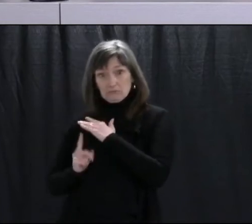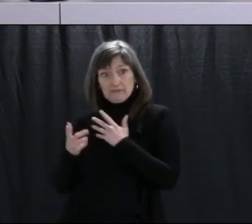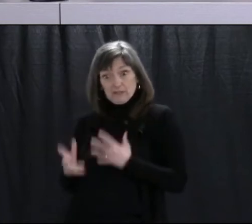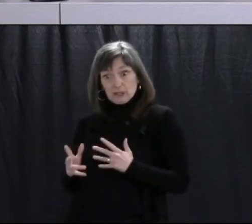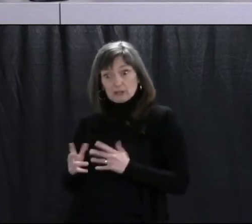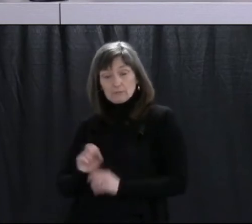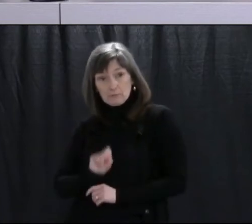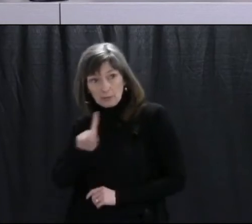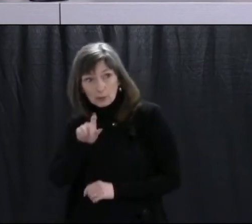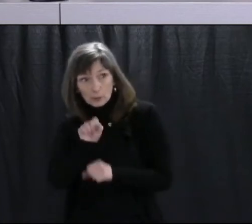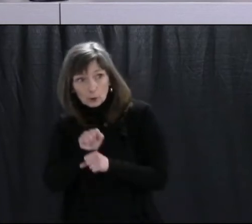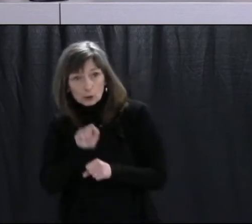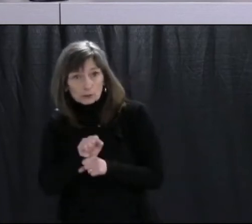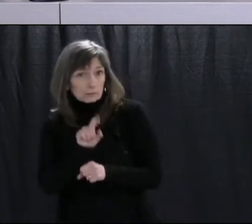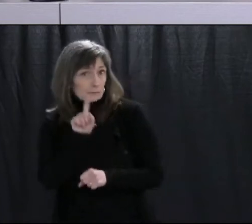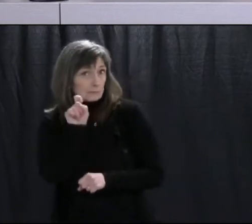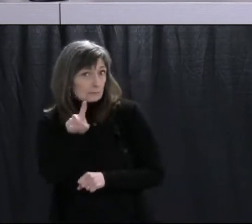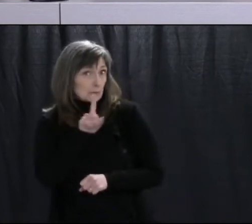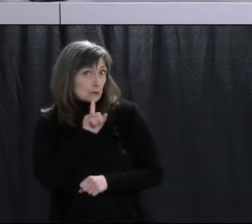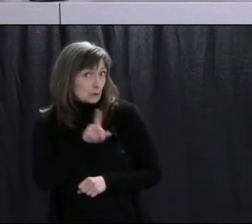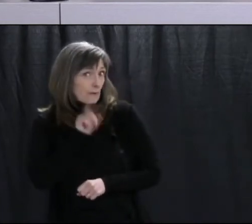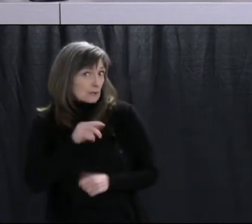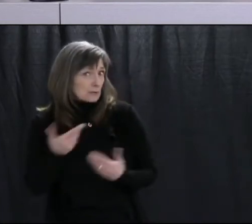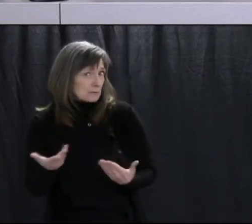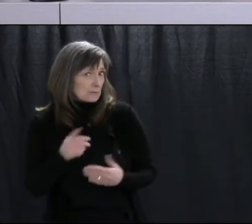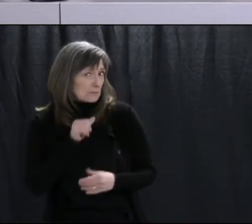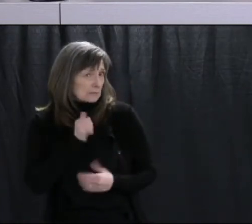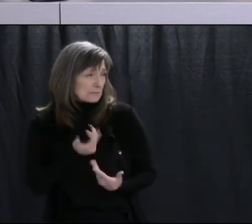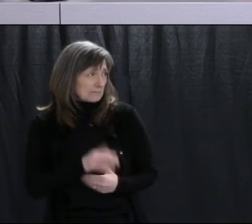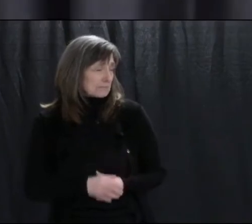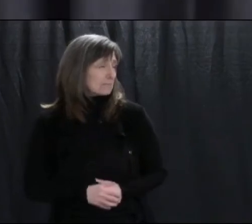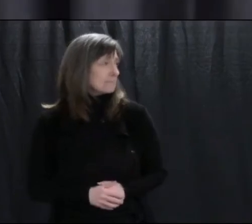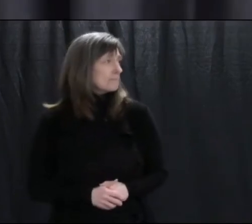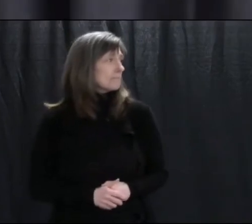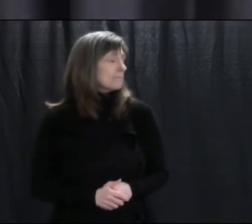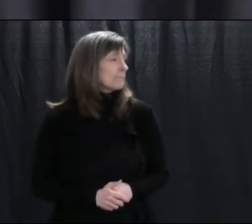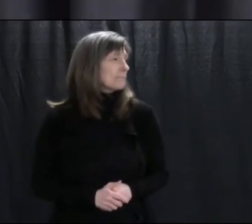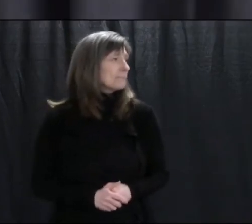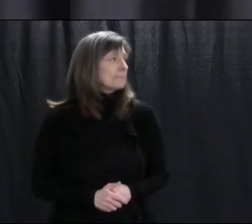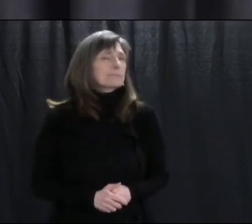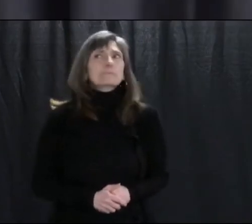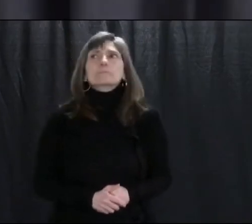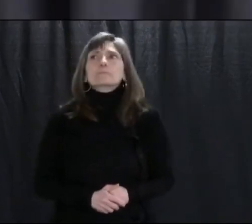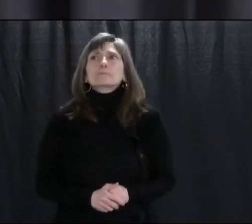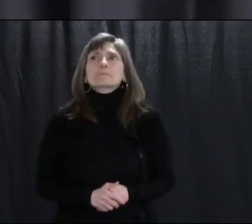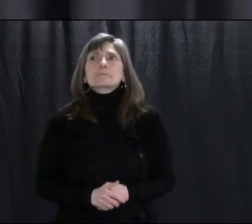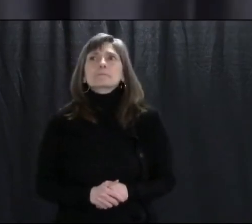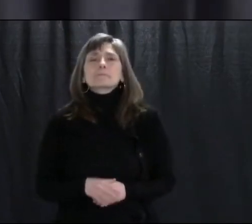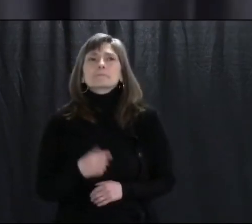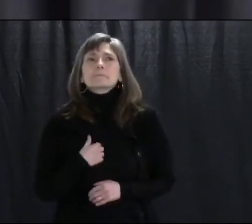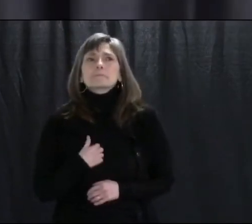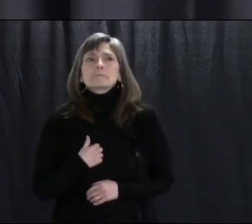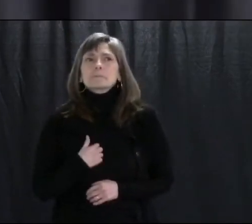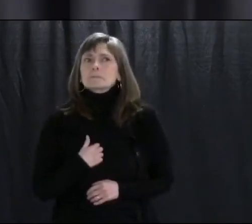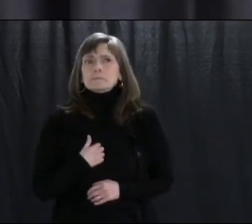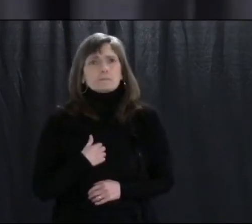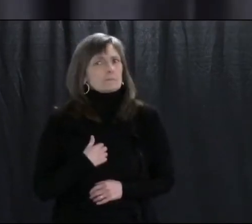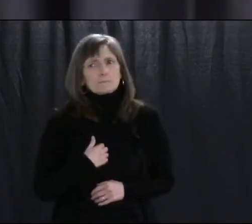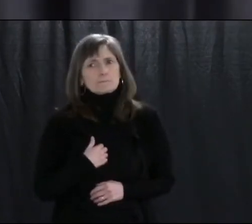this from any of your sources? Excuse me. From what I'm aware of, that has